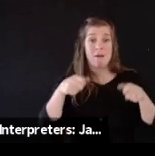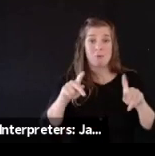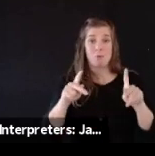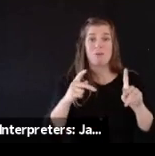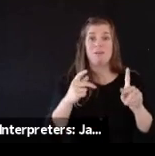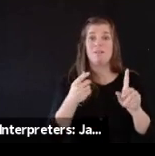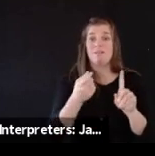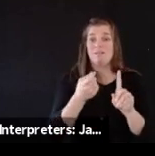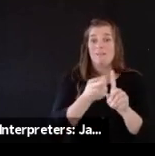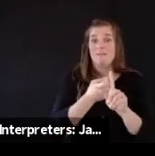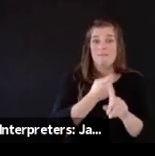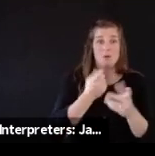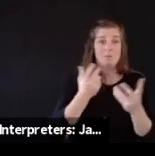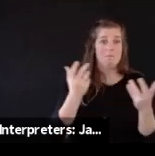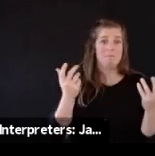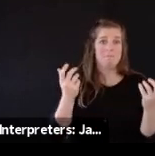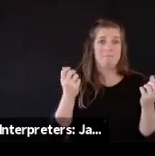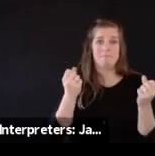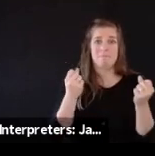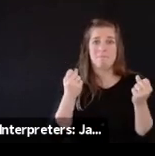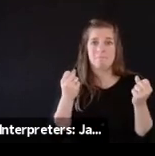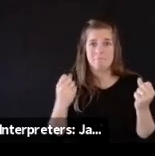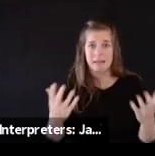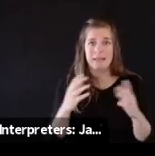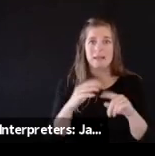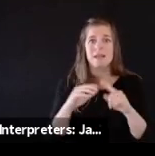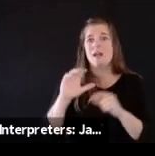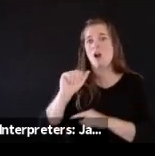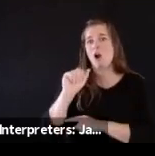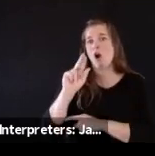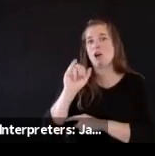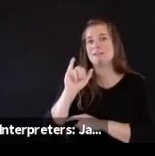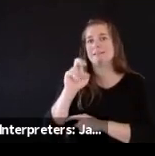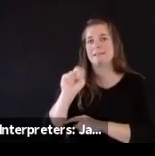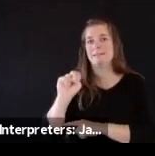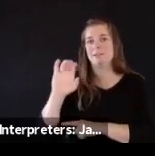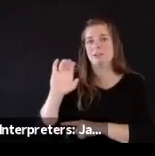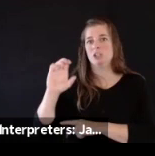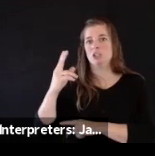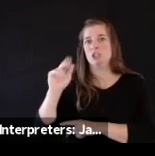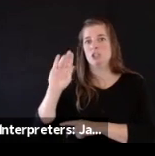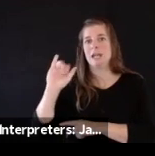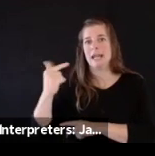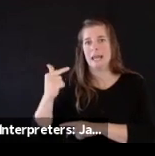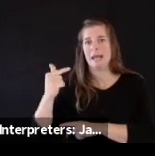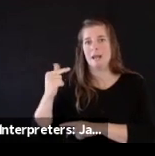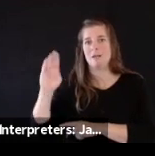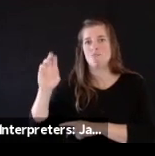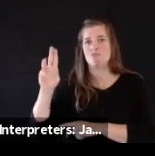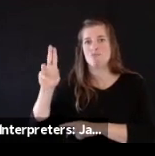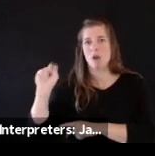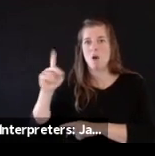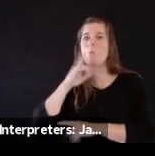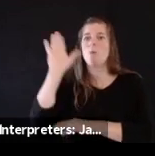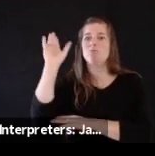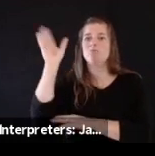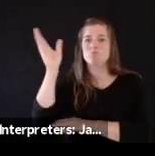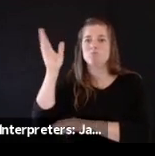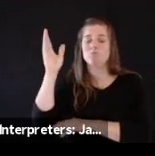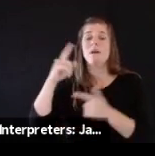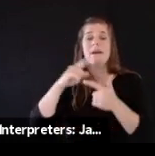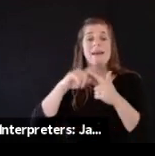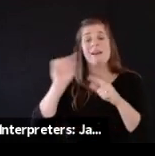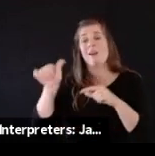Austin Channing Brown, who talks about how to be an ally and anti-racist. And then you'll hear from experts in